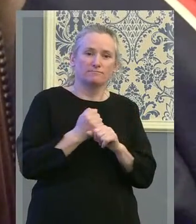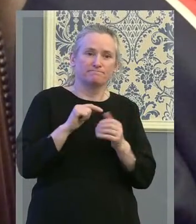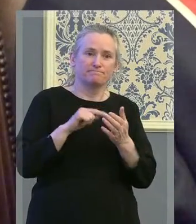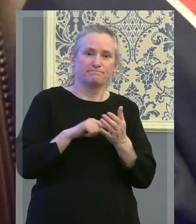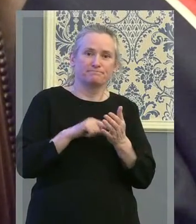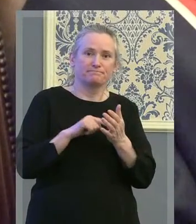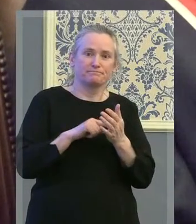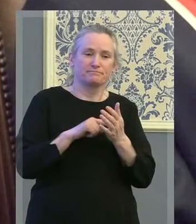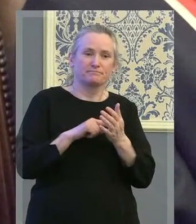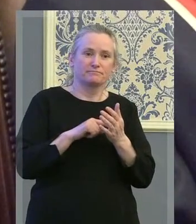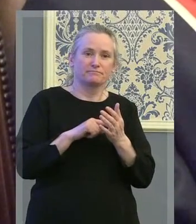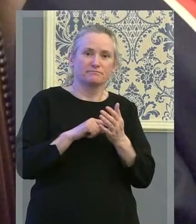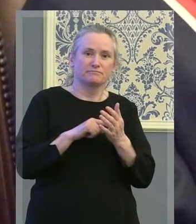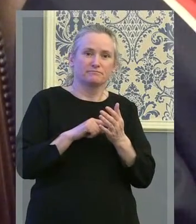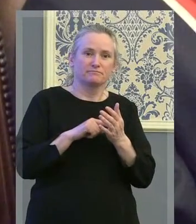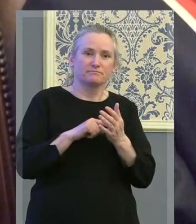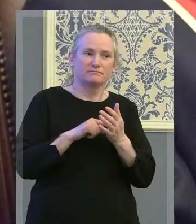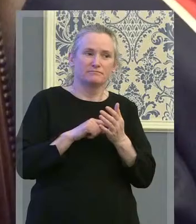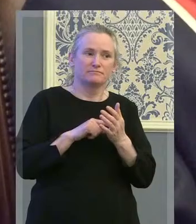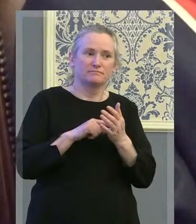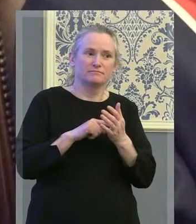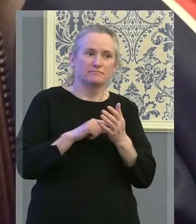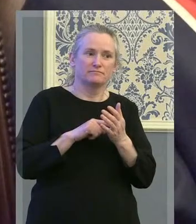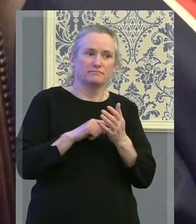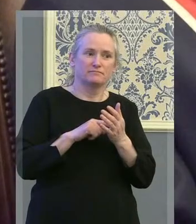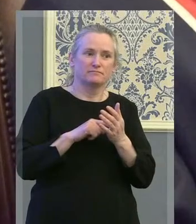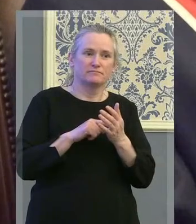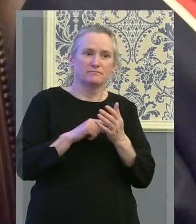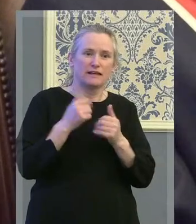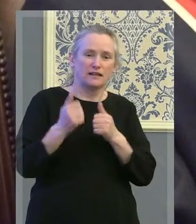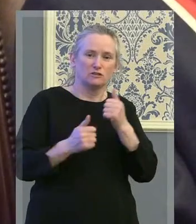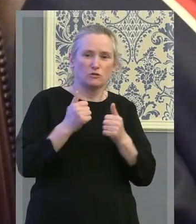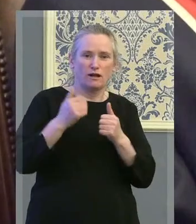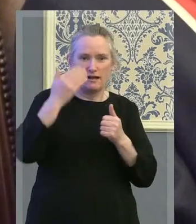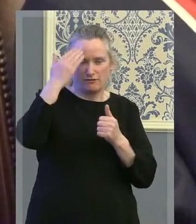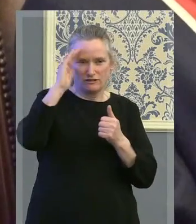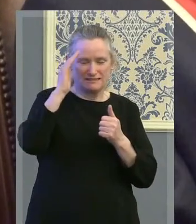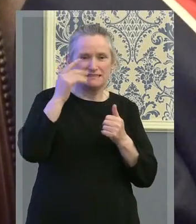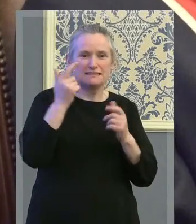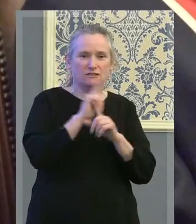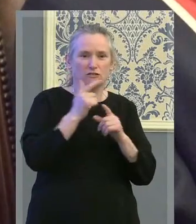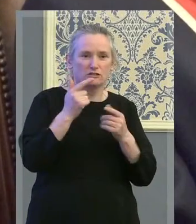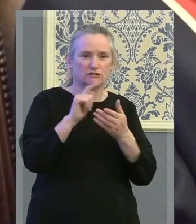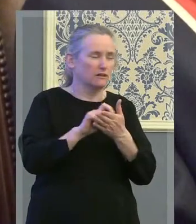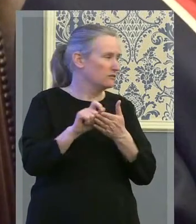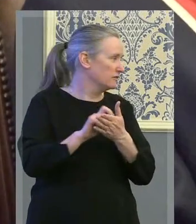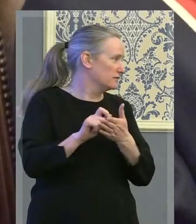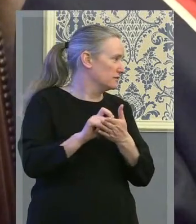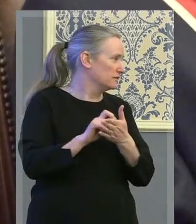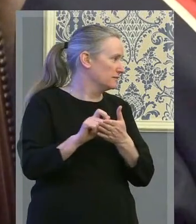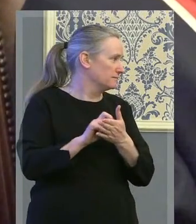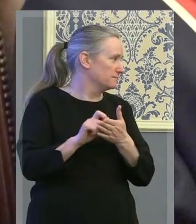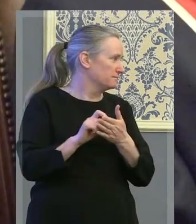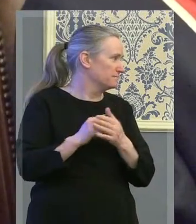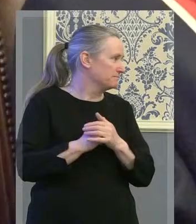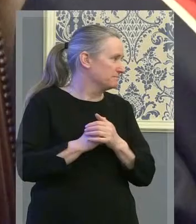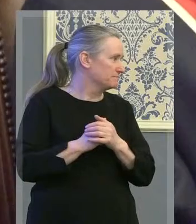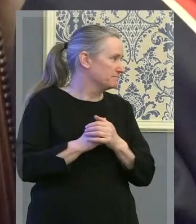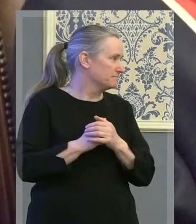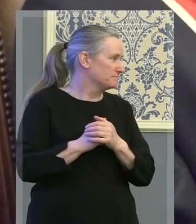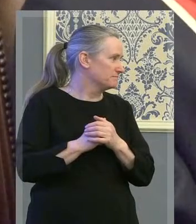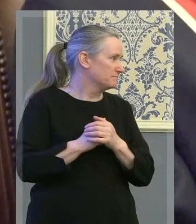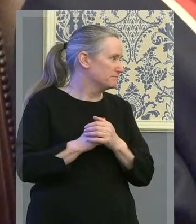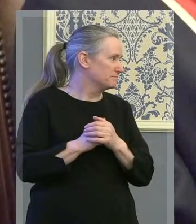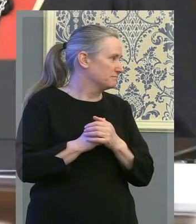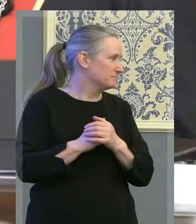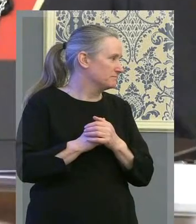singer and songwriter, hugely recognized around the world. Paul is a really good songwriter, no question